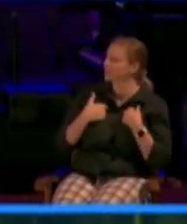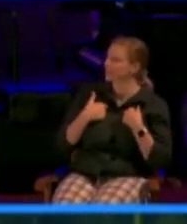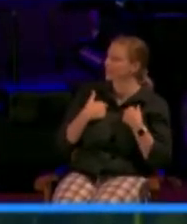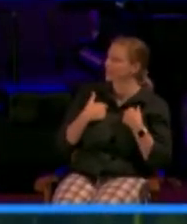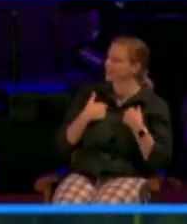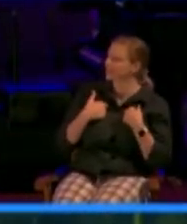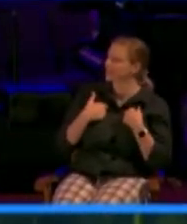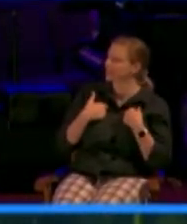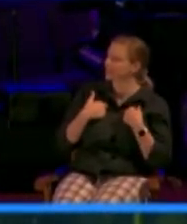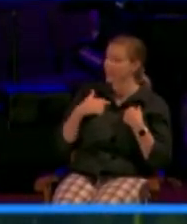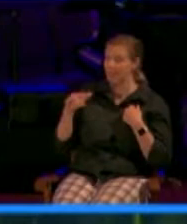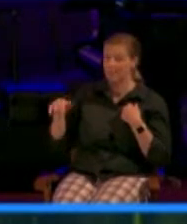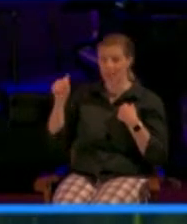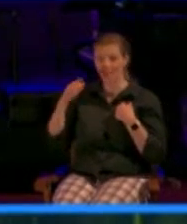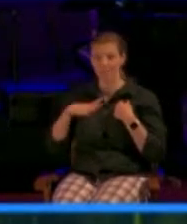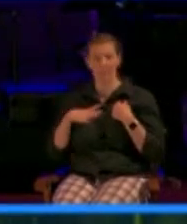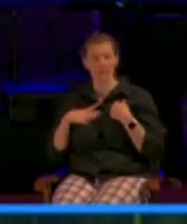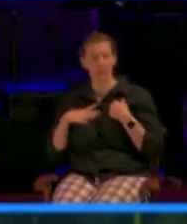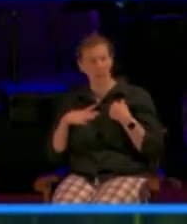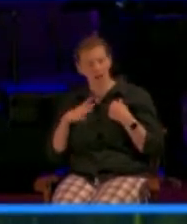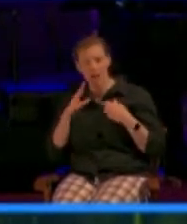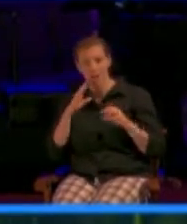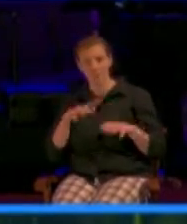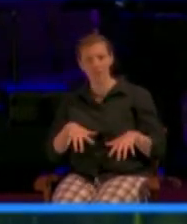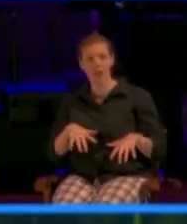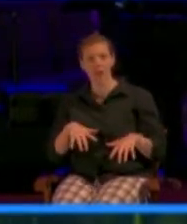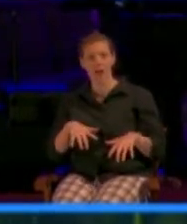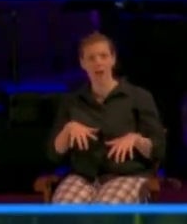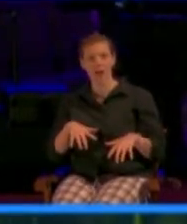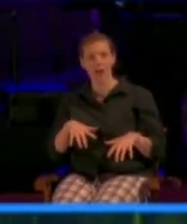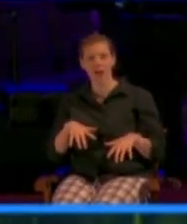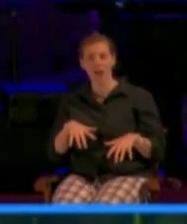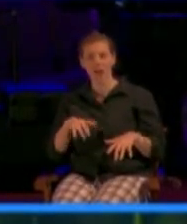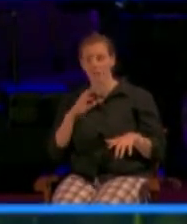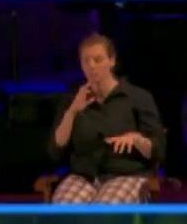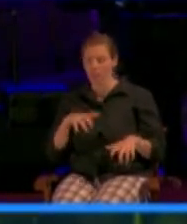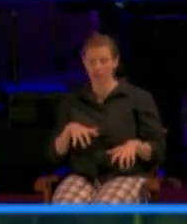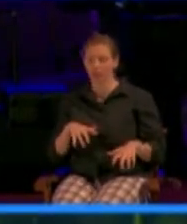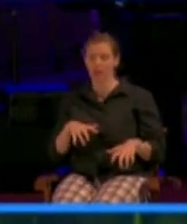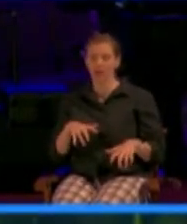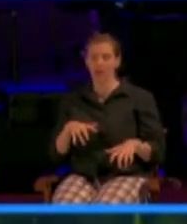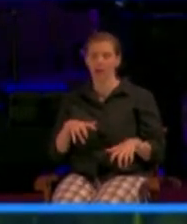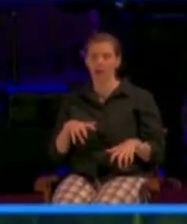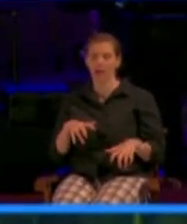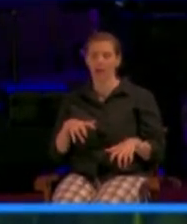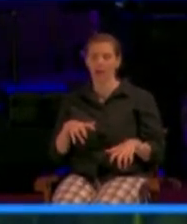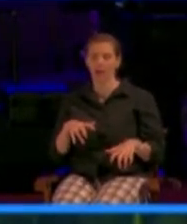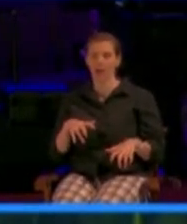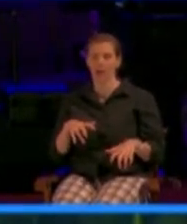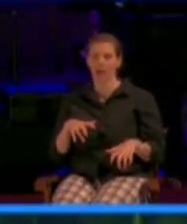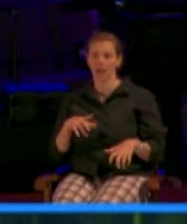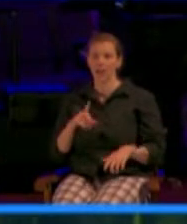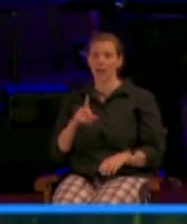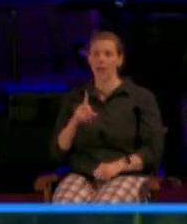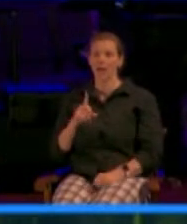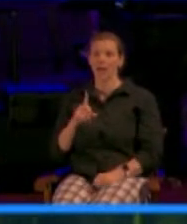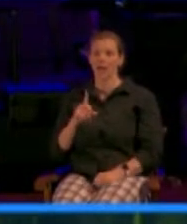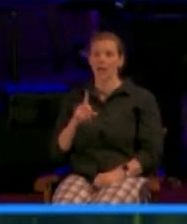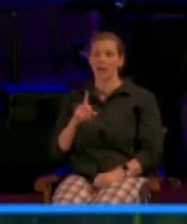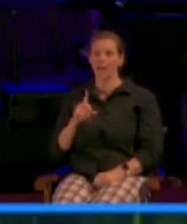was stunned at this demand. I love that word because it paints a picture. And he went away grieving.